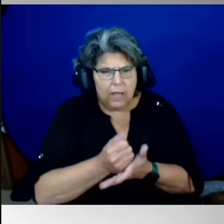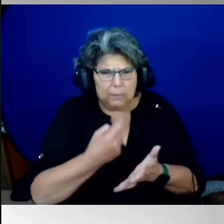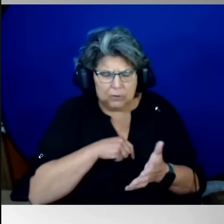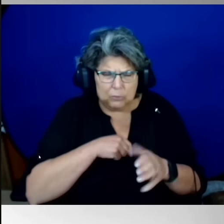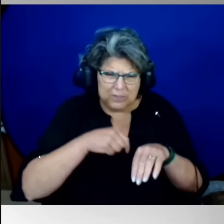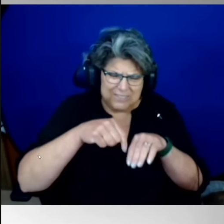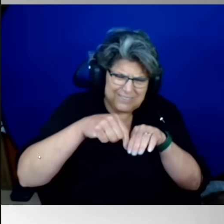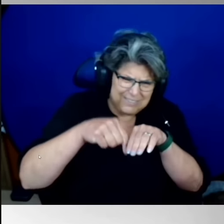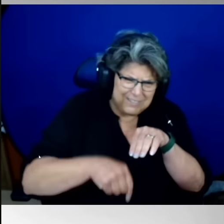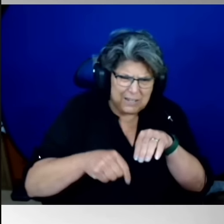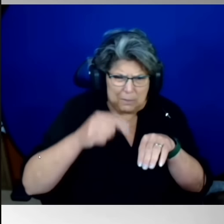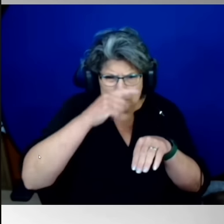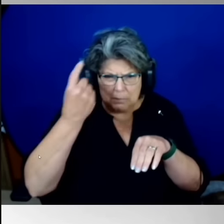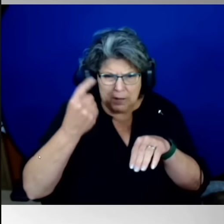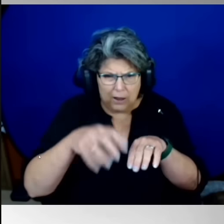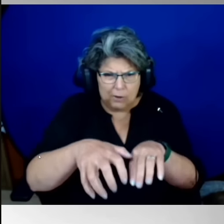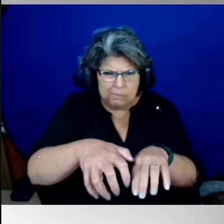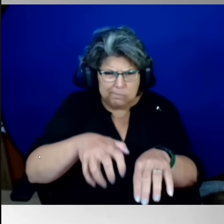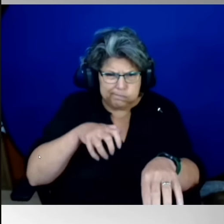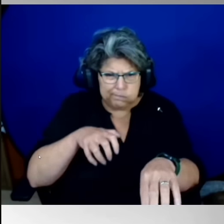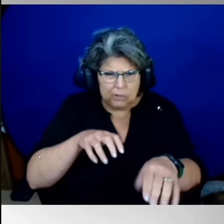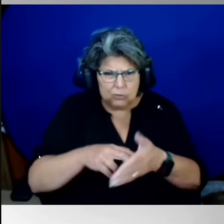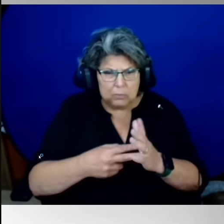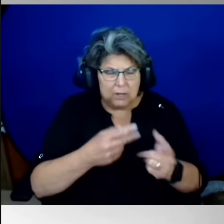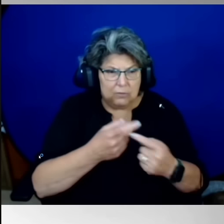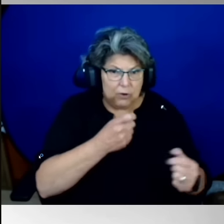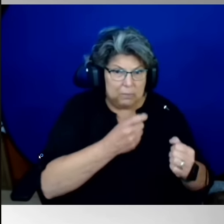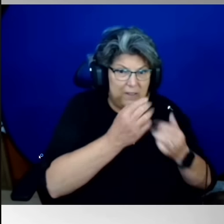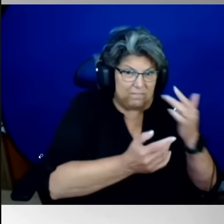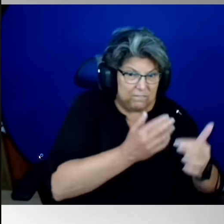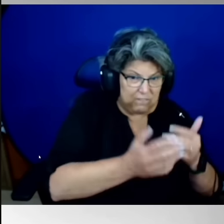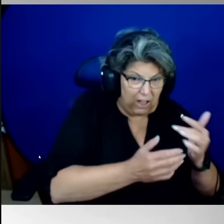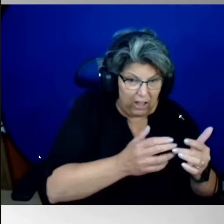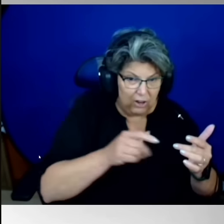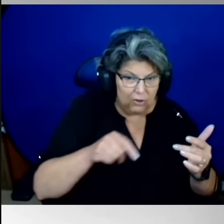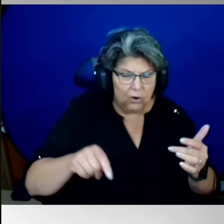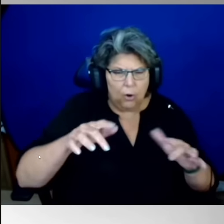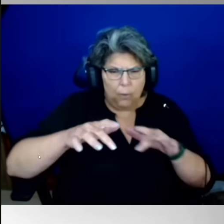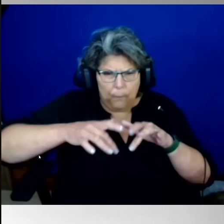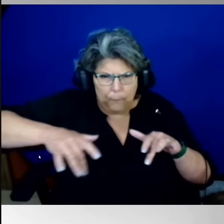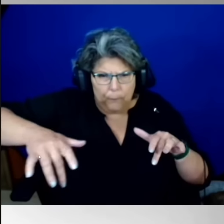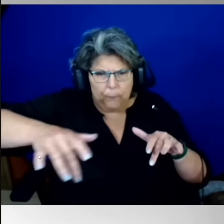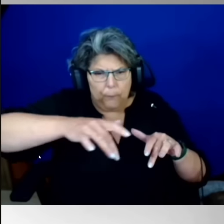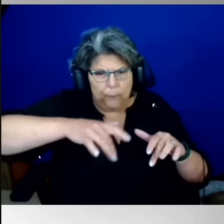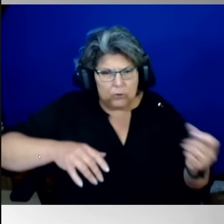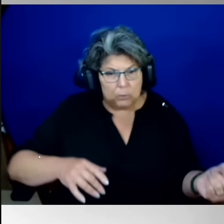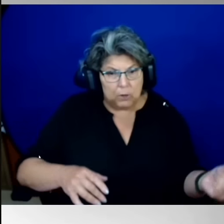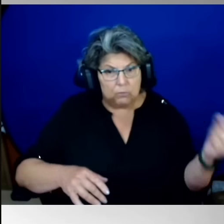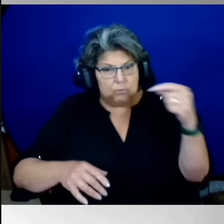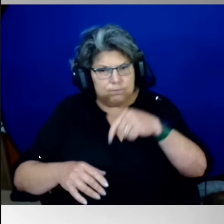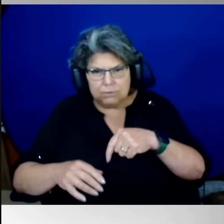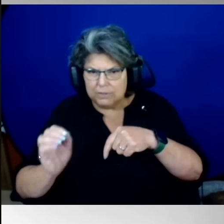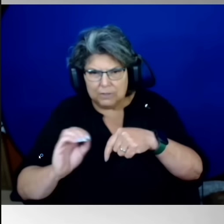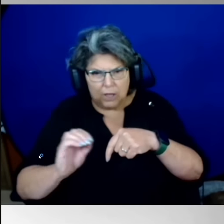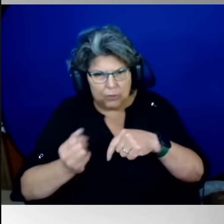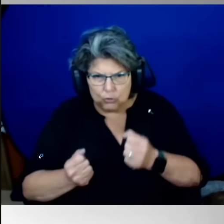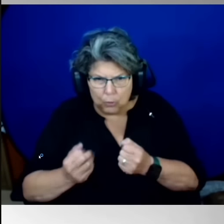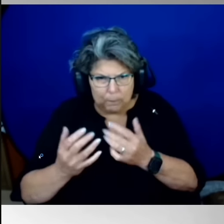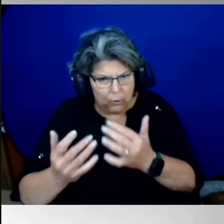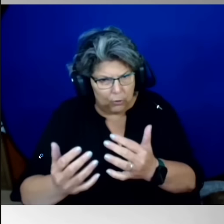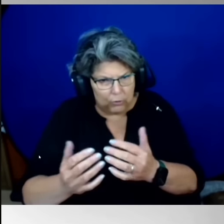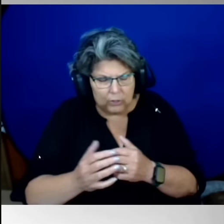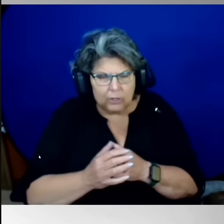a fire buffer from the hostile fire. So going really good. That operation will continue throughout the day as conditions warrant